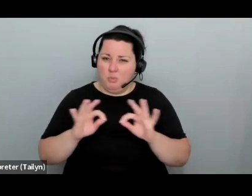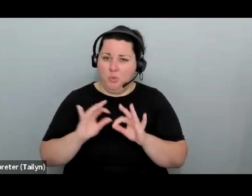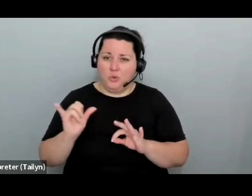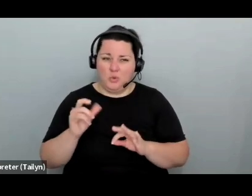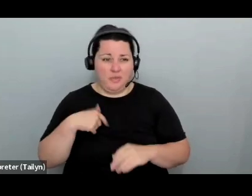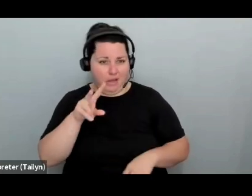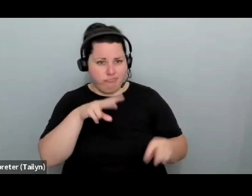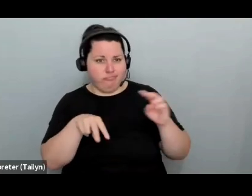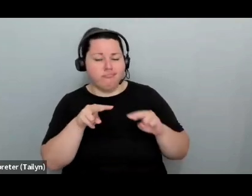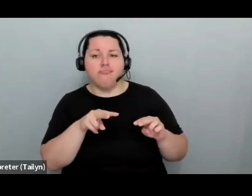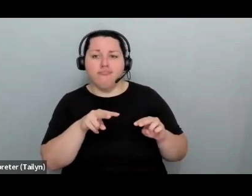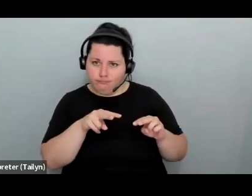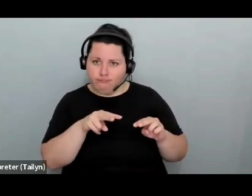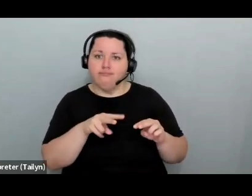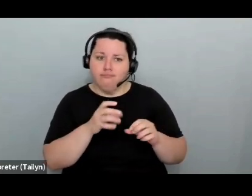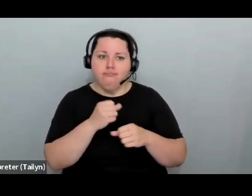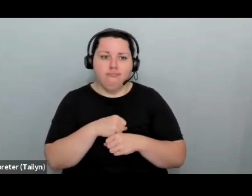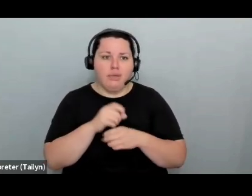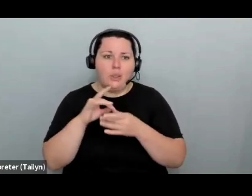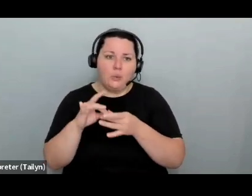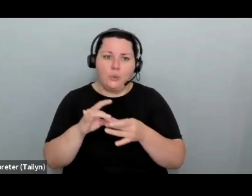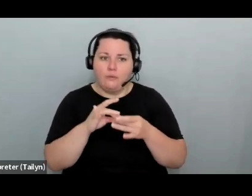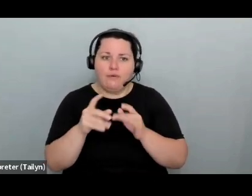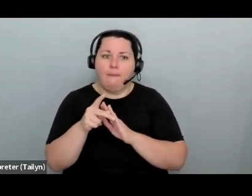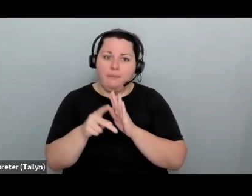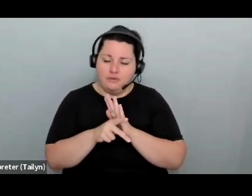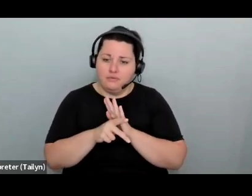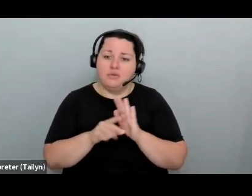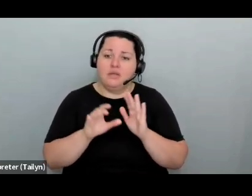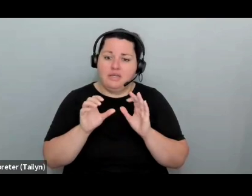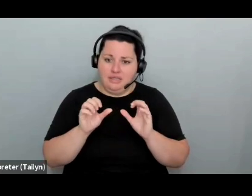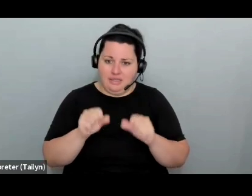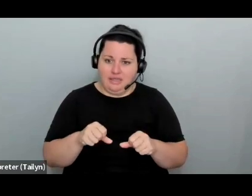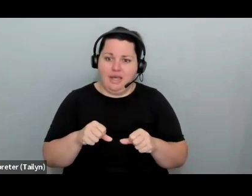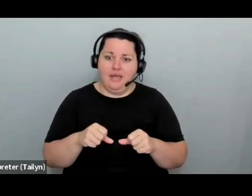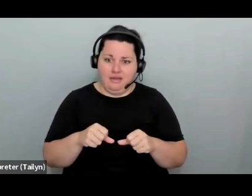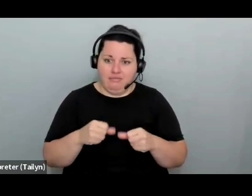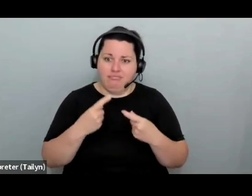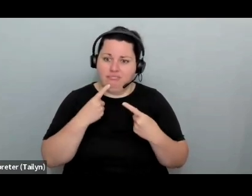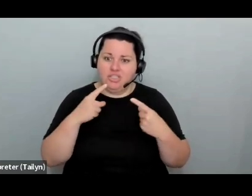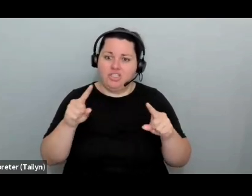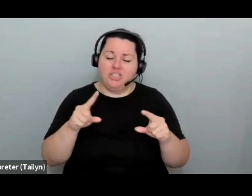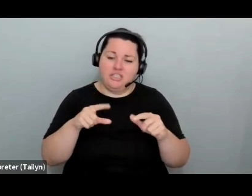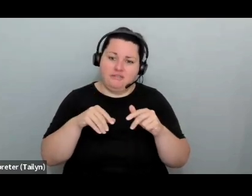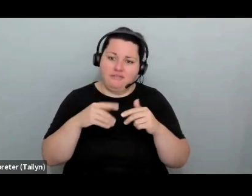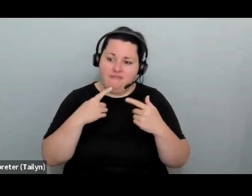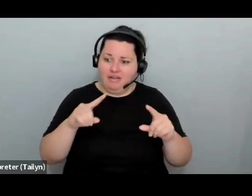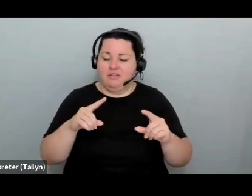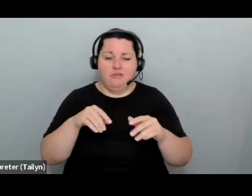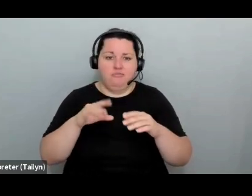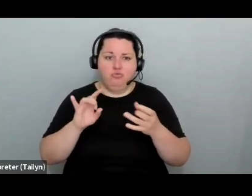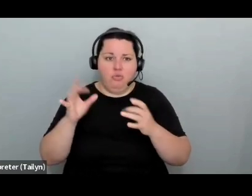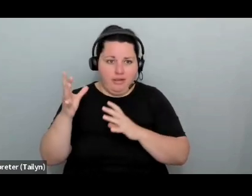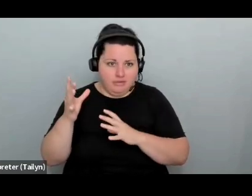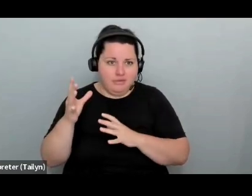figure, really creating a unified principles to achieve effective crisis and mental health services, it takes a village to